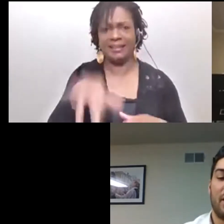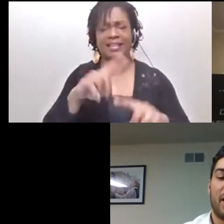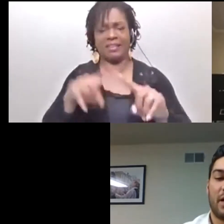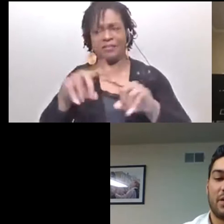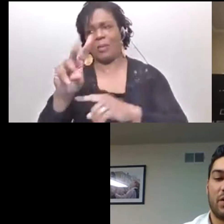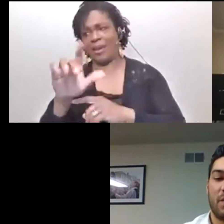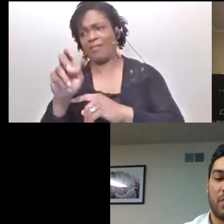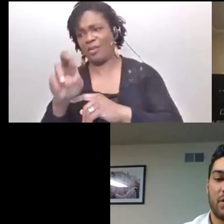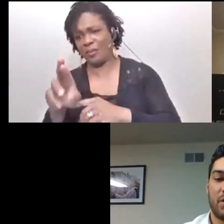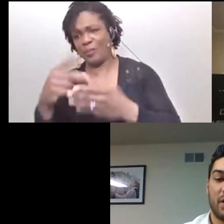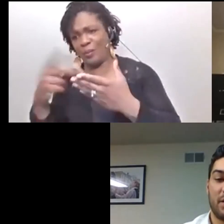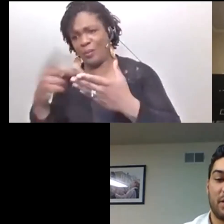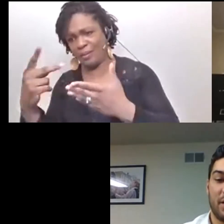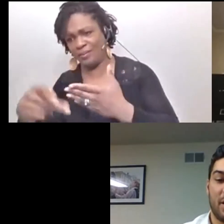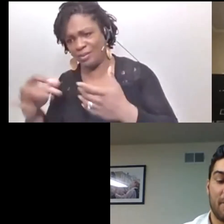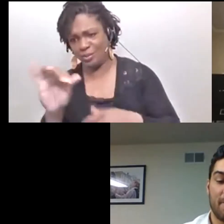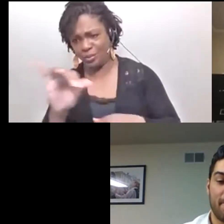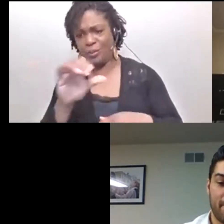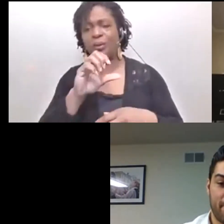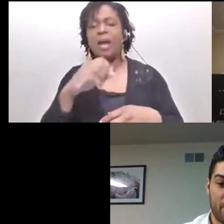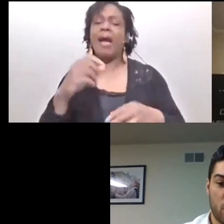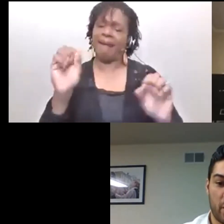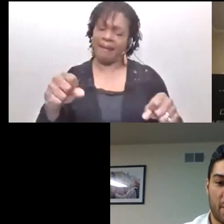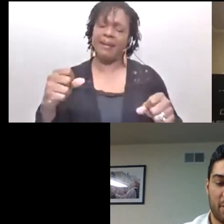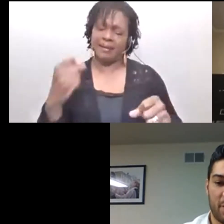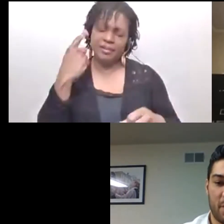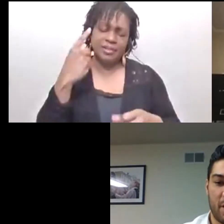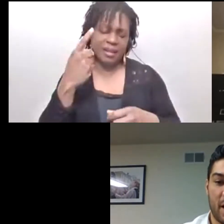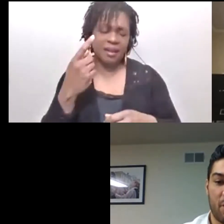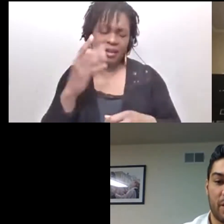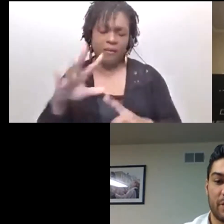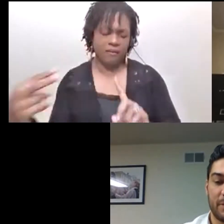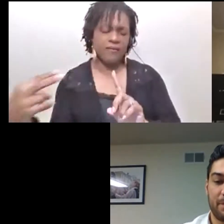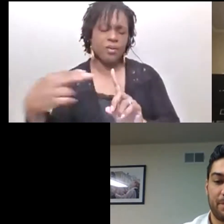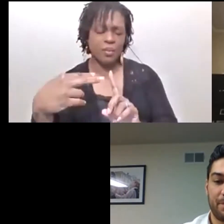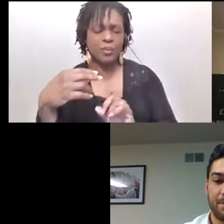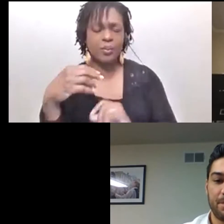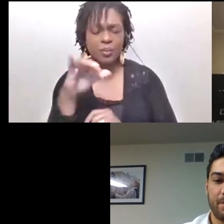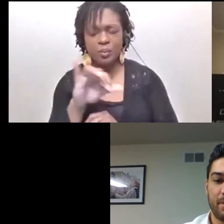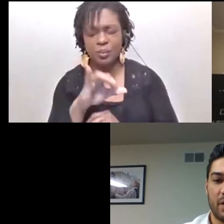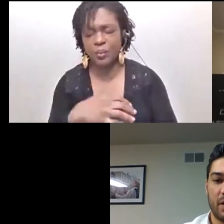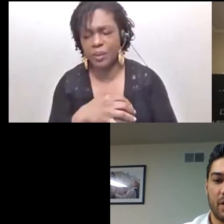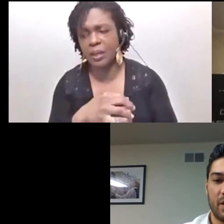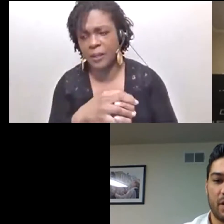So I can certainly appreciate where you're coming from on that one.